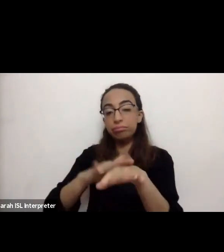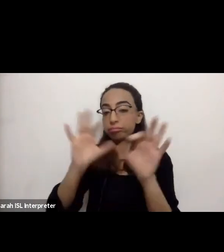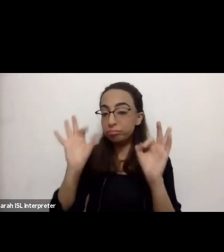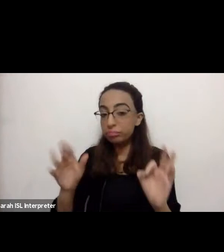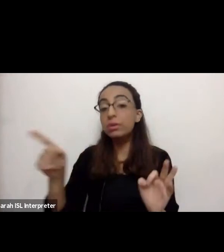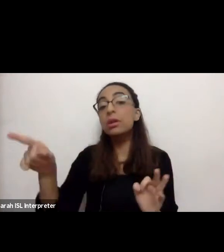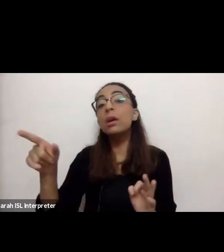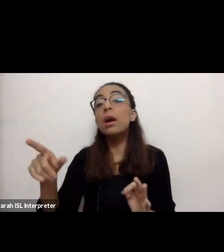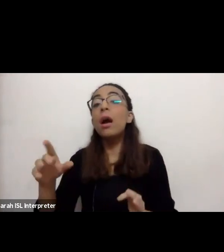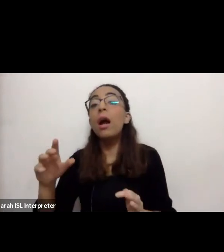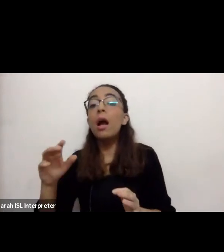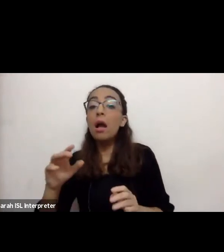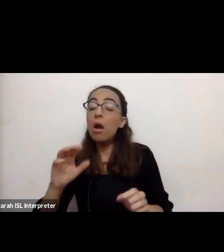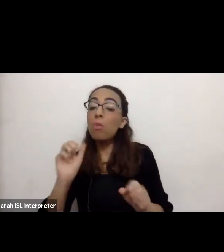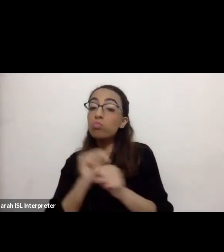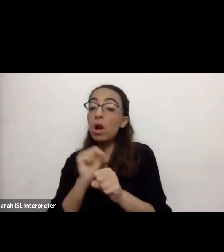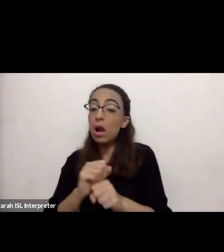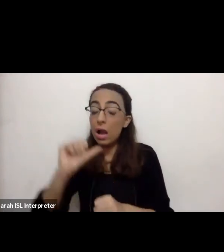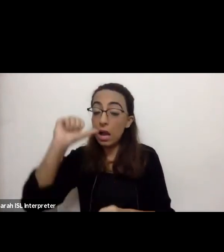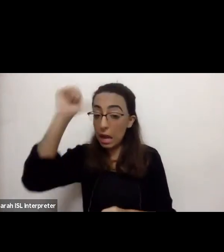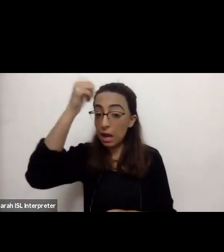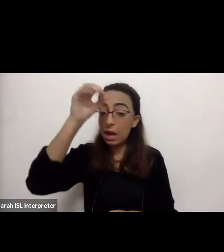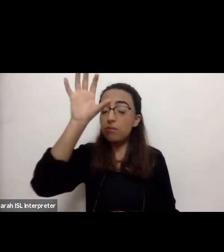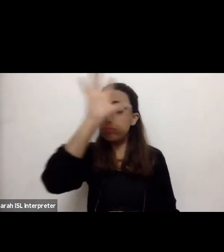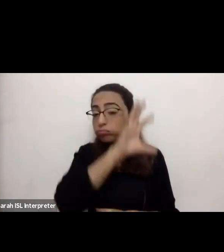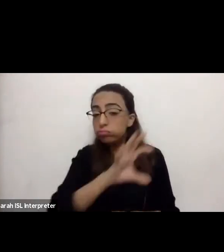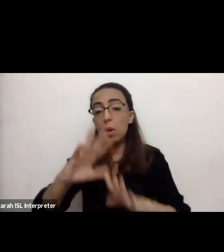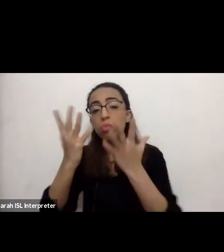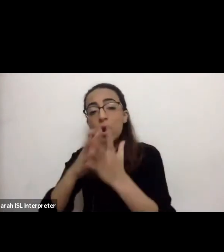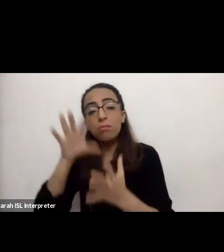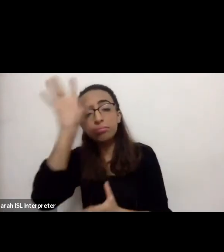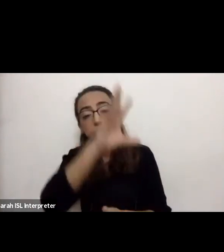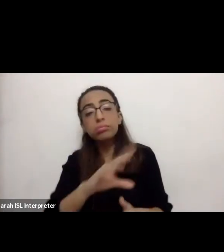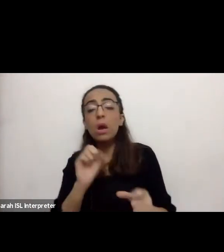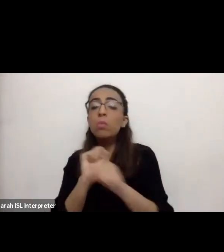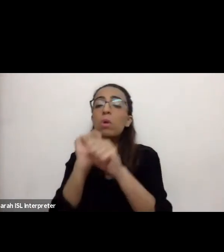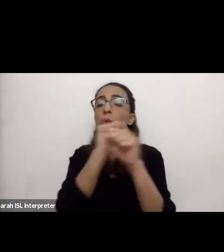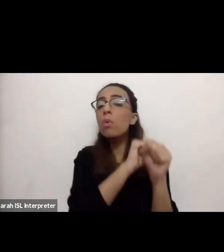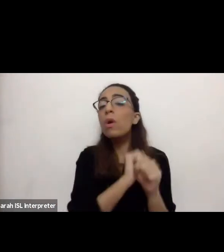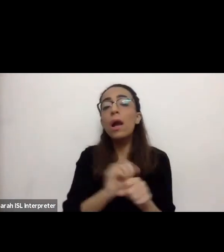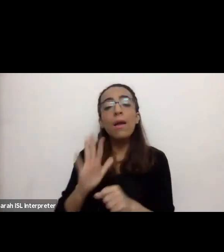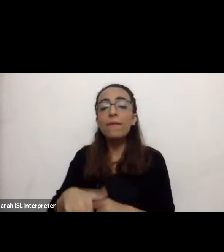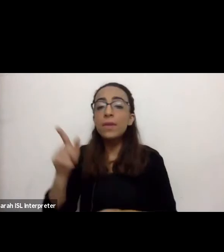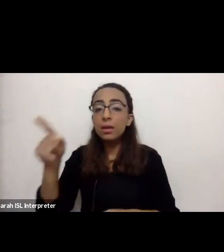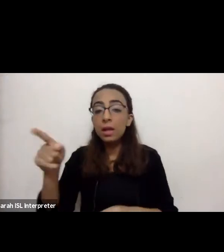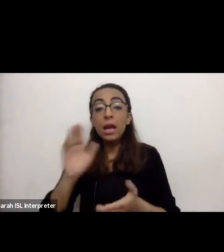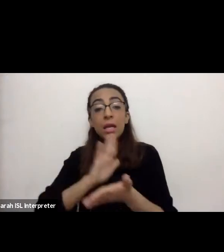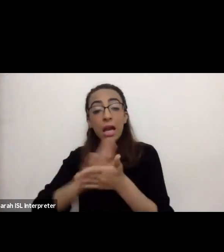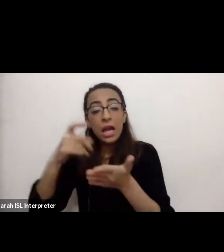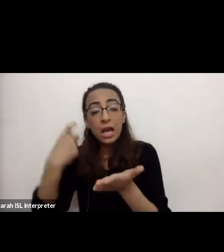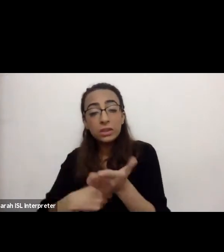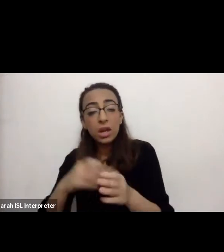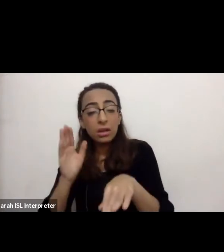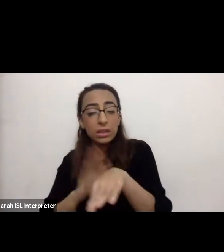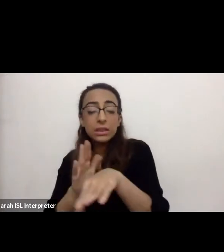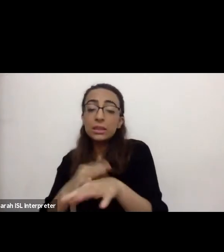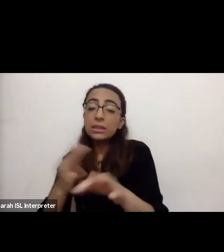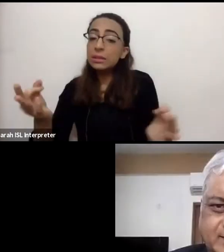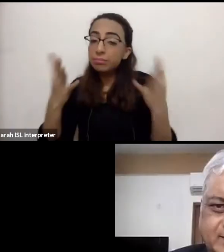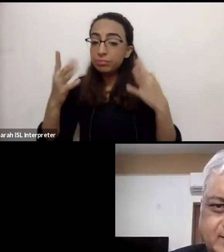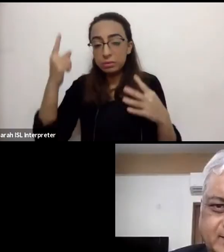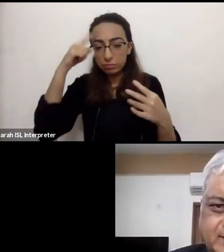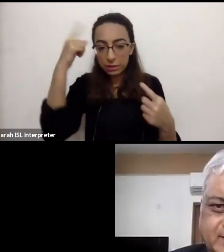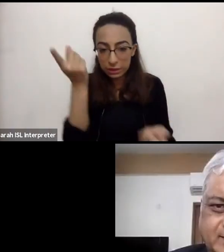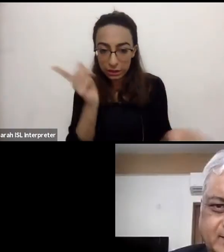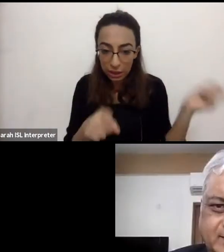across industries and geographies. His rich experience spans the entire HR spectrum, including